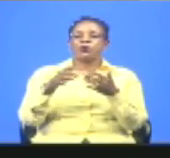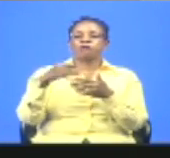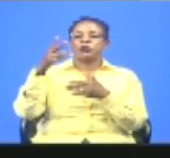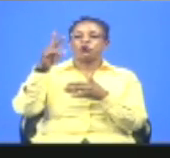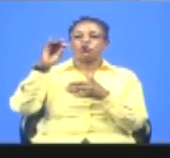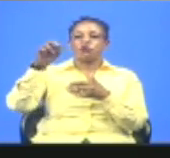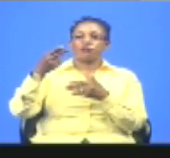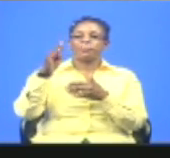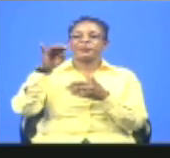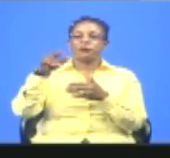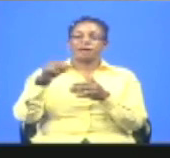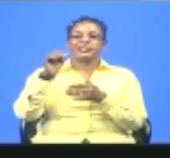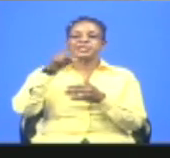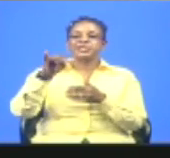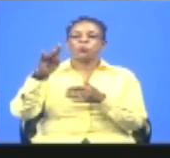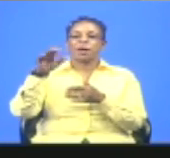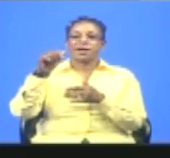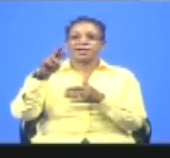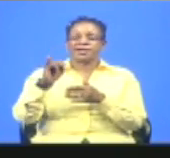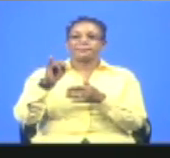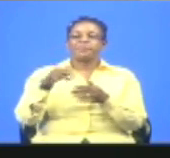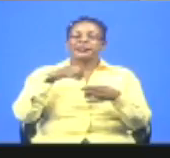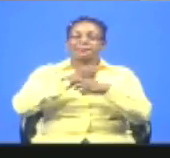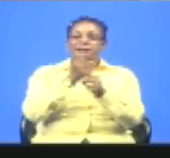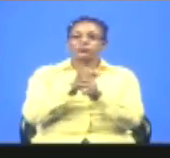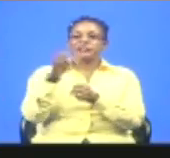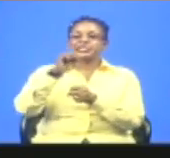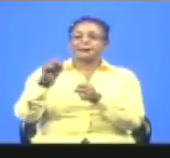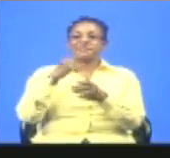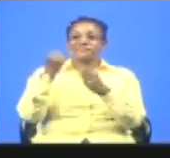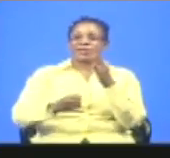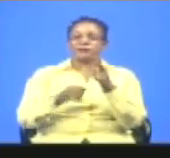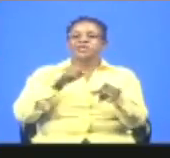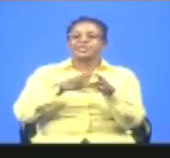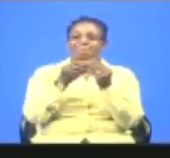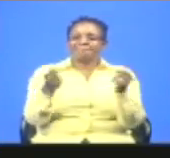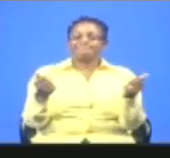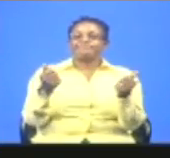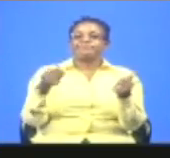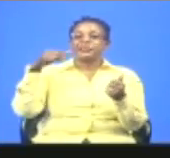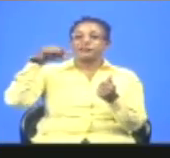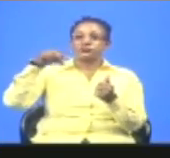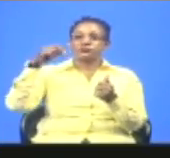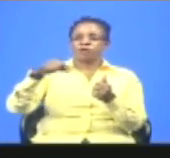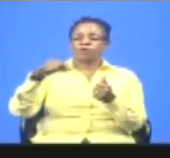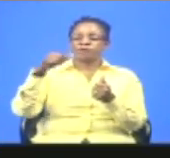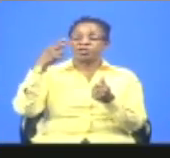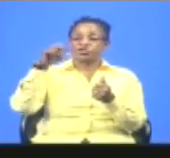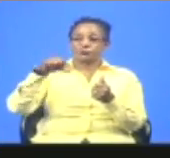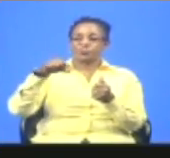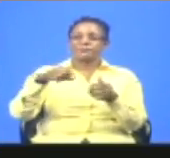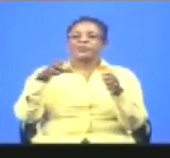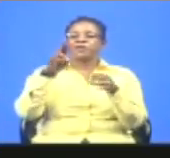Umeme grounds in Ziwani. 1000 Street made it to the semi-final after overcoming headquarters 3-2 in the quarter-final. Nyoi, on the other